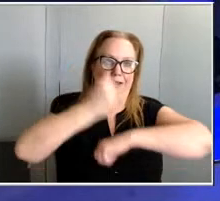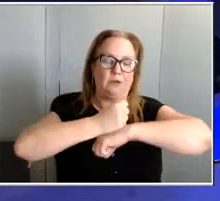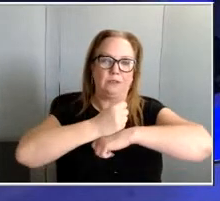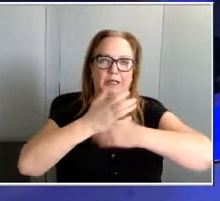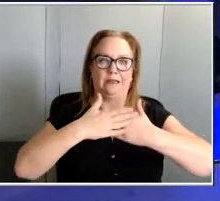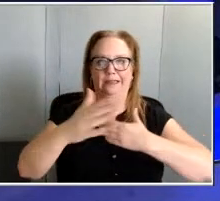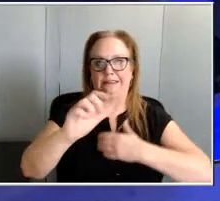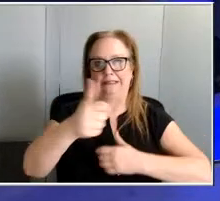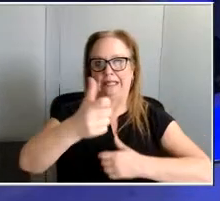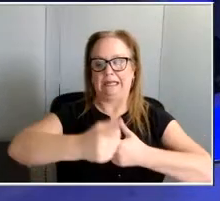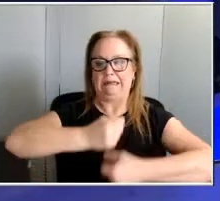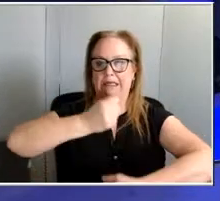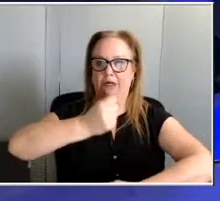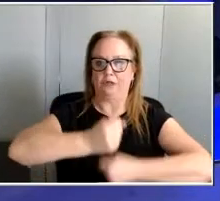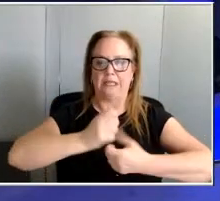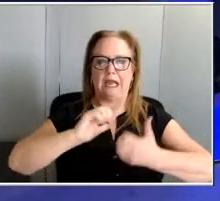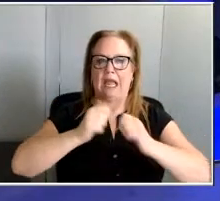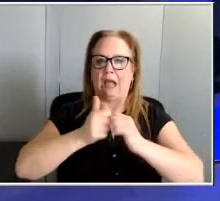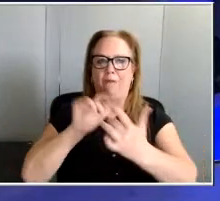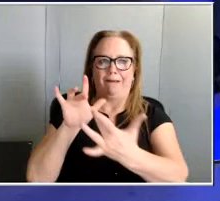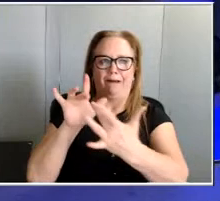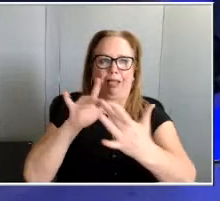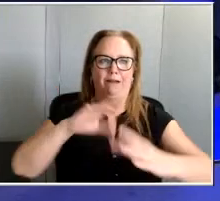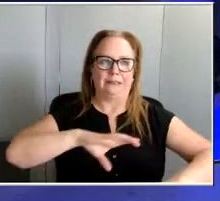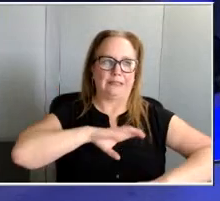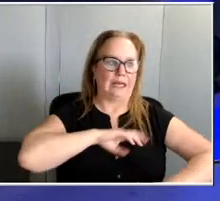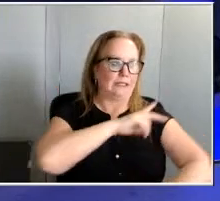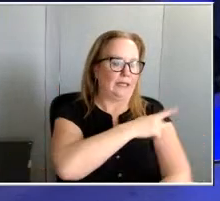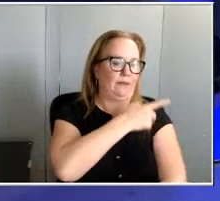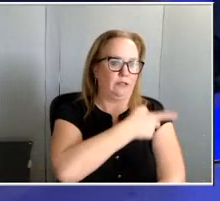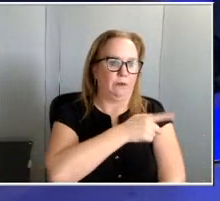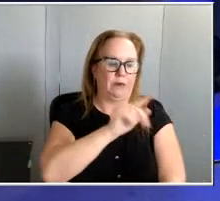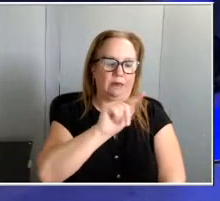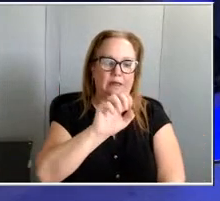think, how are we going to reach the patients? Telemedicine looks like it's going to